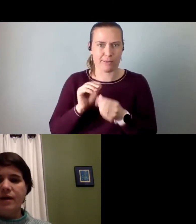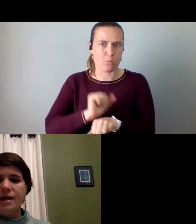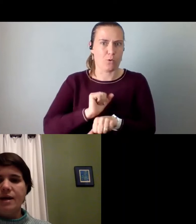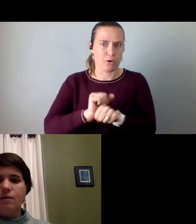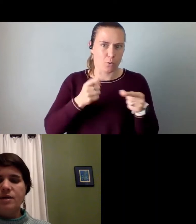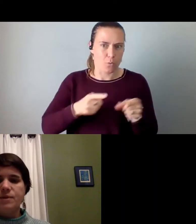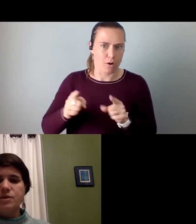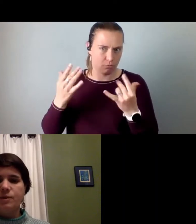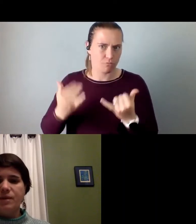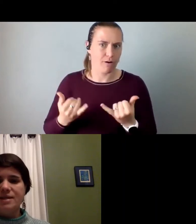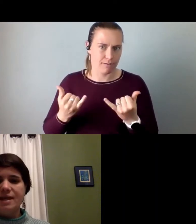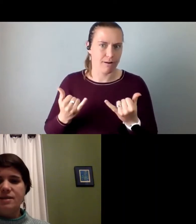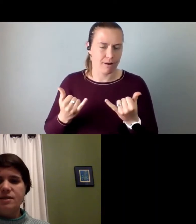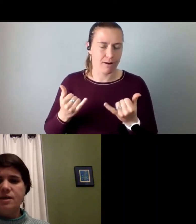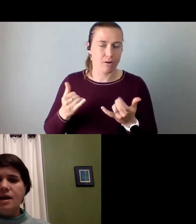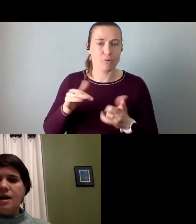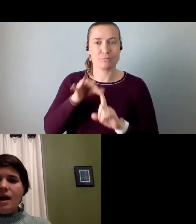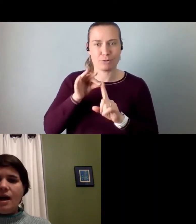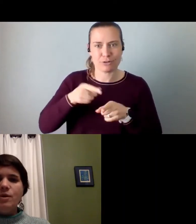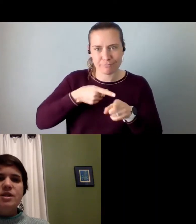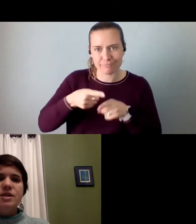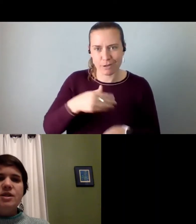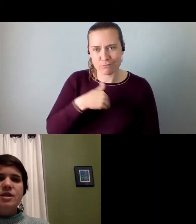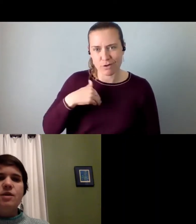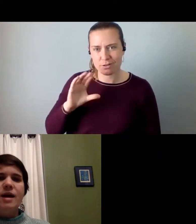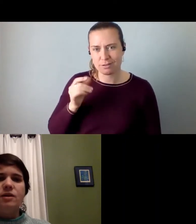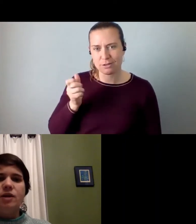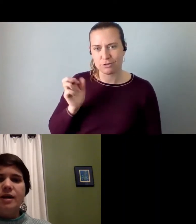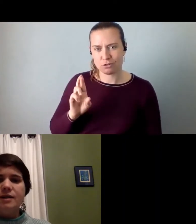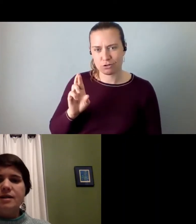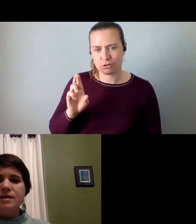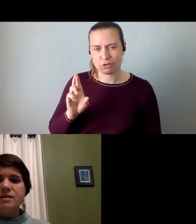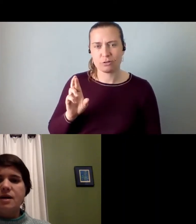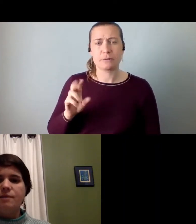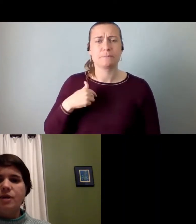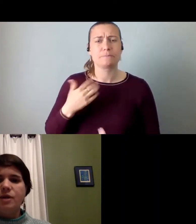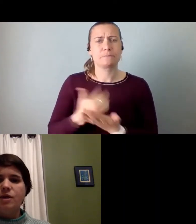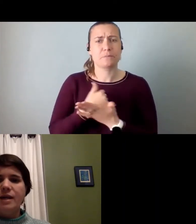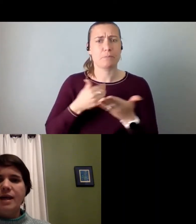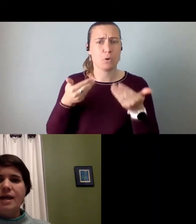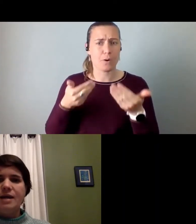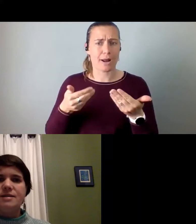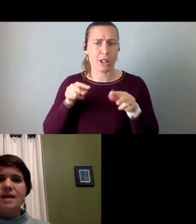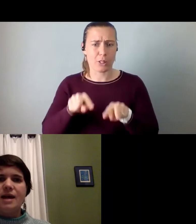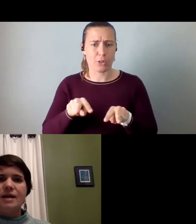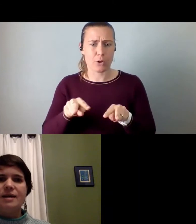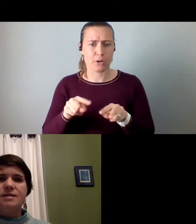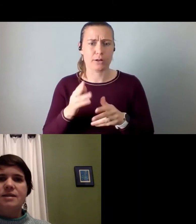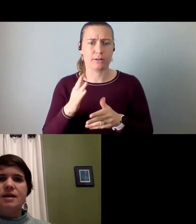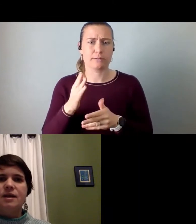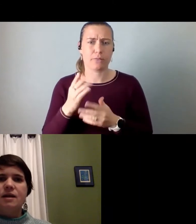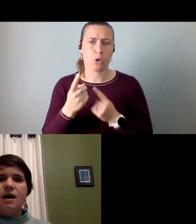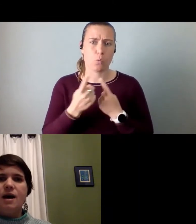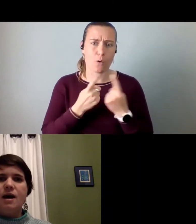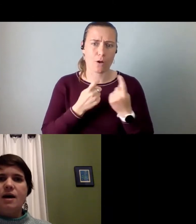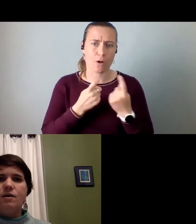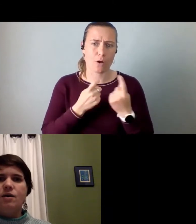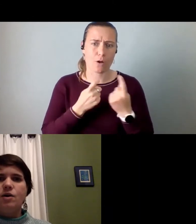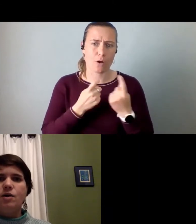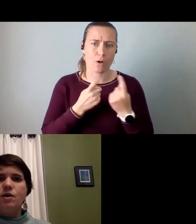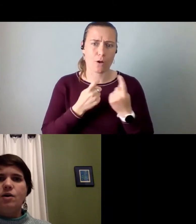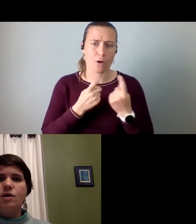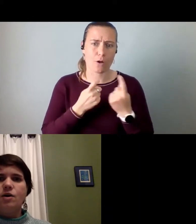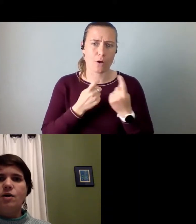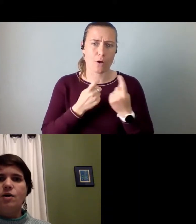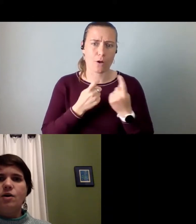on right now, especially with breast cancer. I'm going to go ahead and look at these Q&As and go